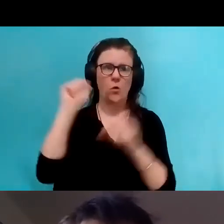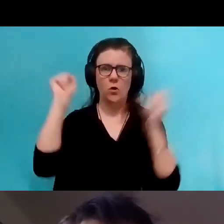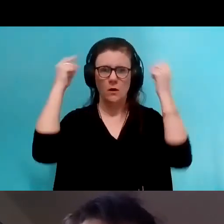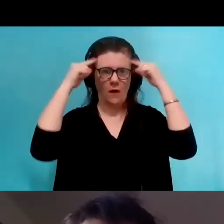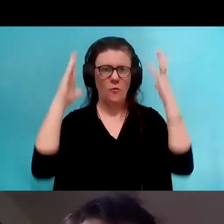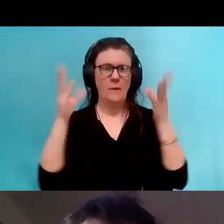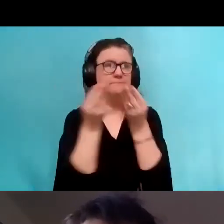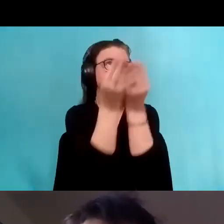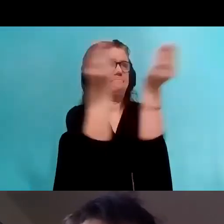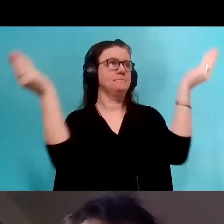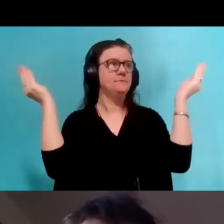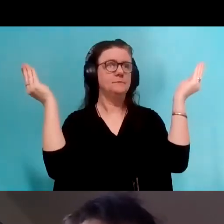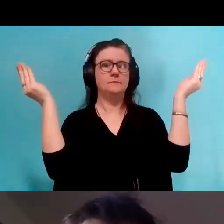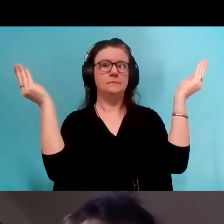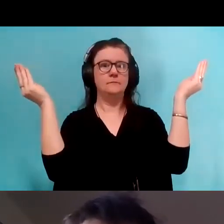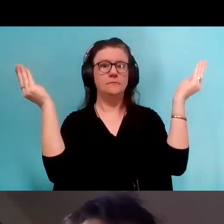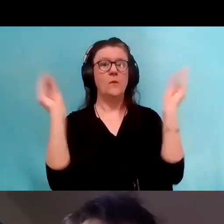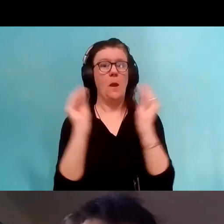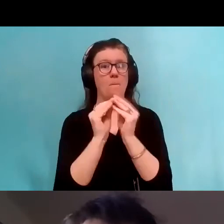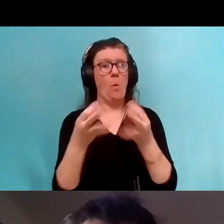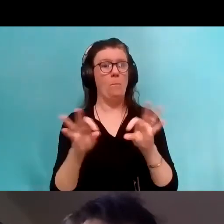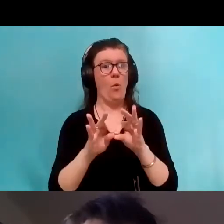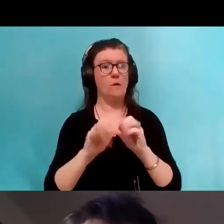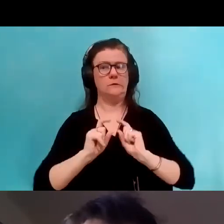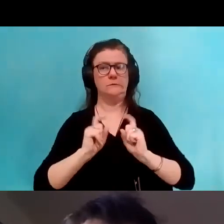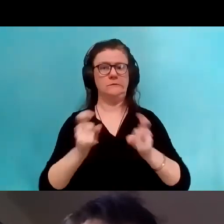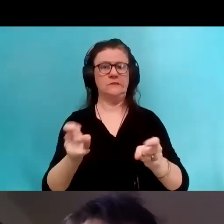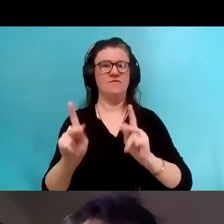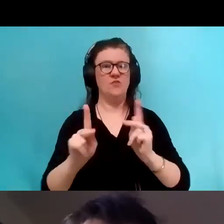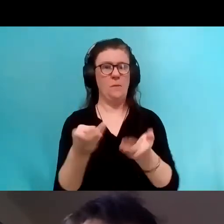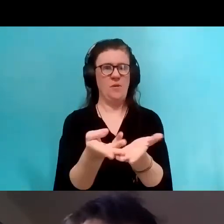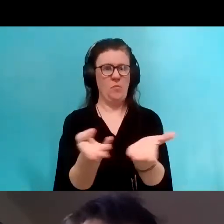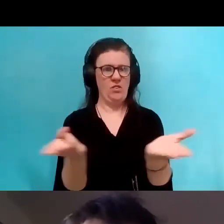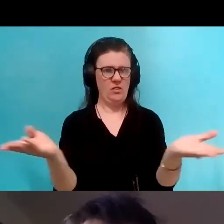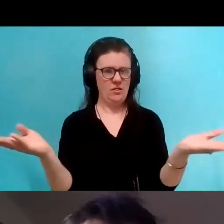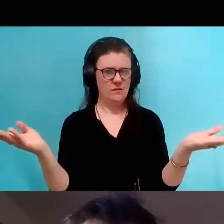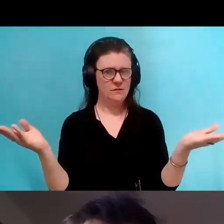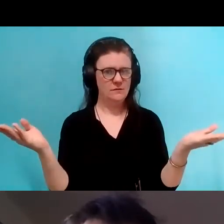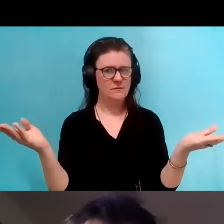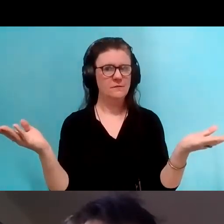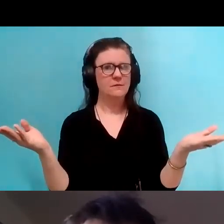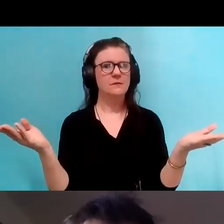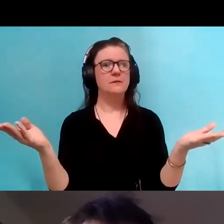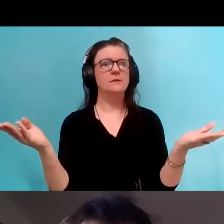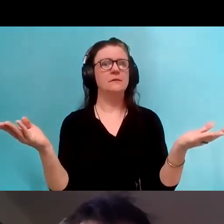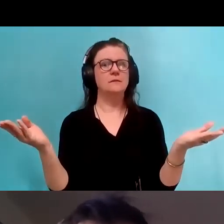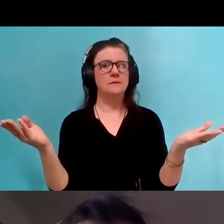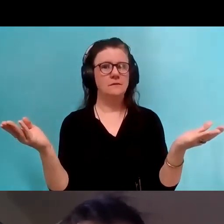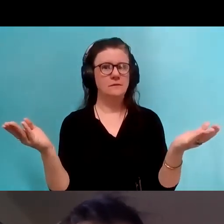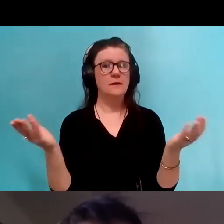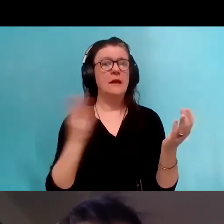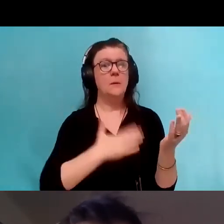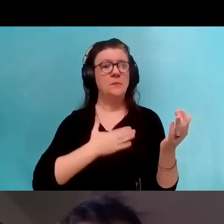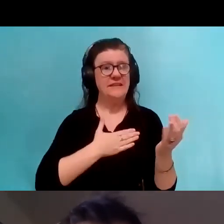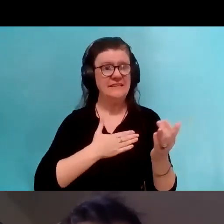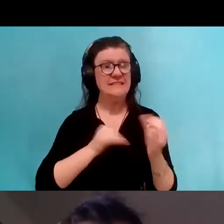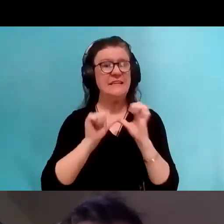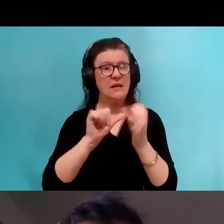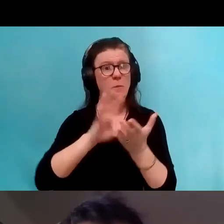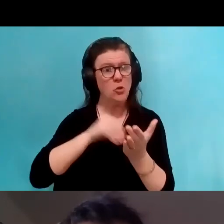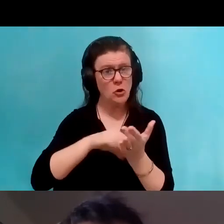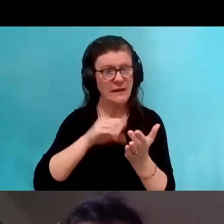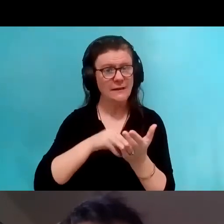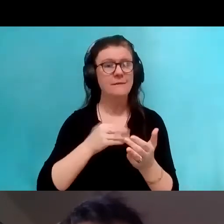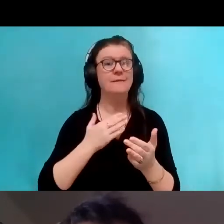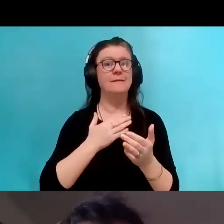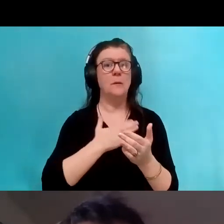and more importantly, even the people they are accountable to. So let's all keep learning, keep sharing, and I